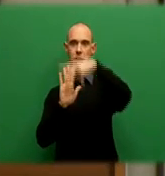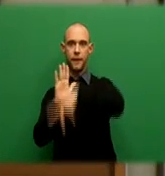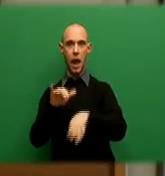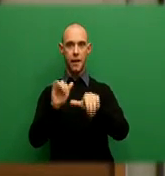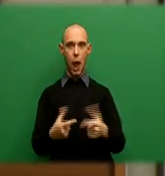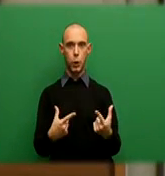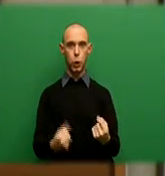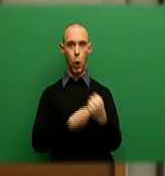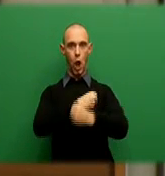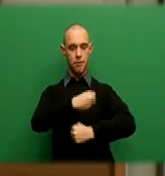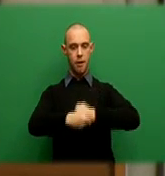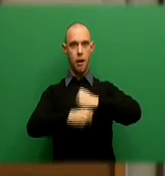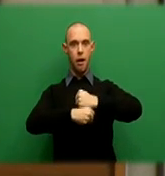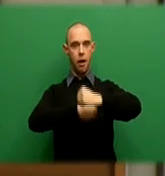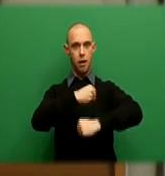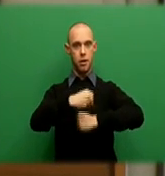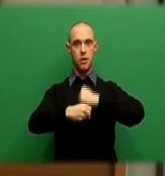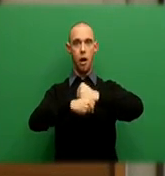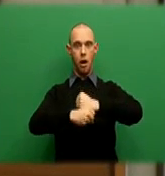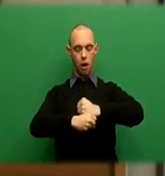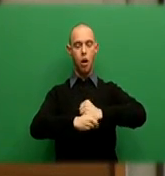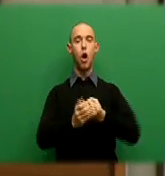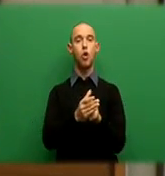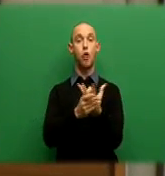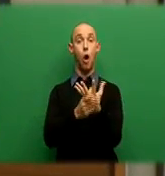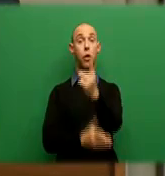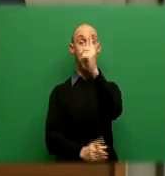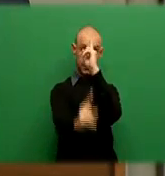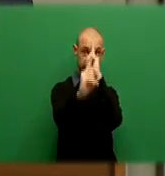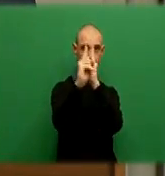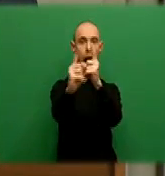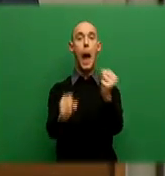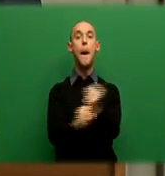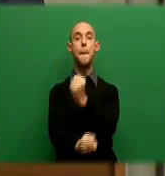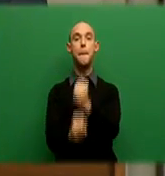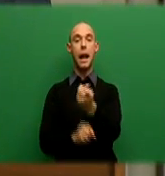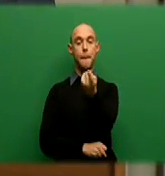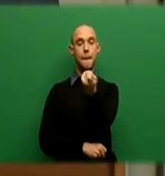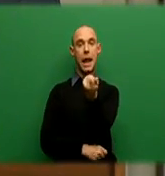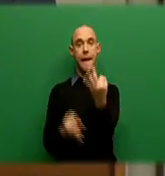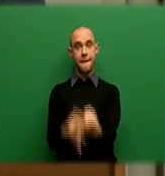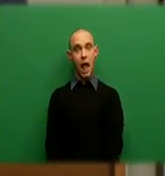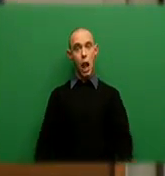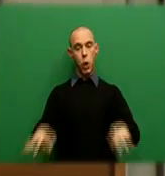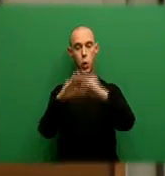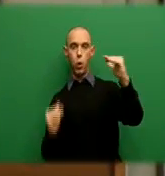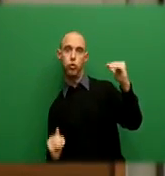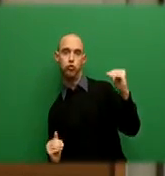growth, but will remain focused on its mandate of maintaining price stability.